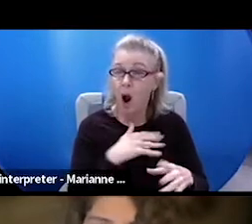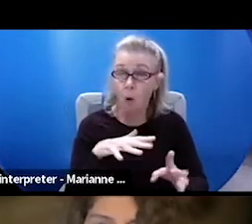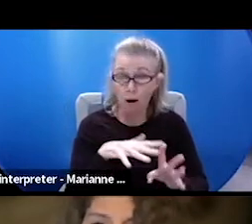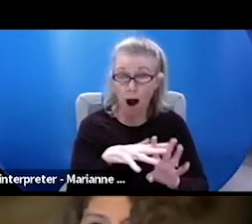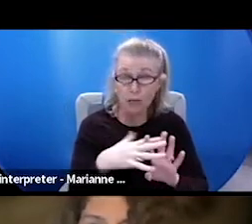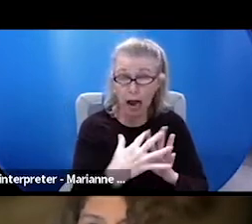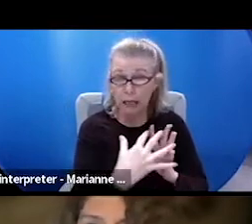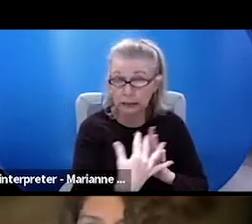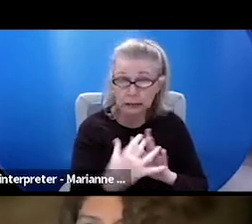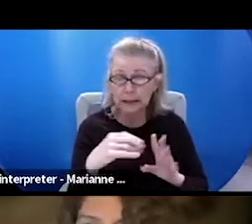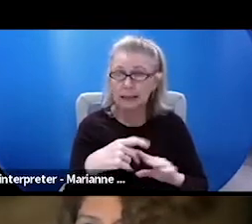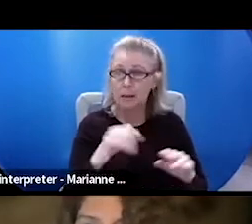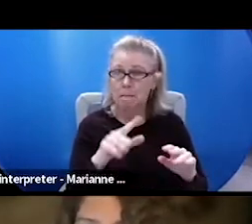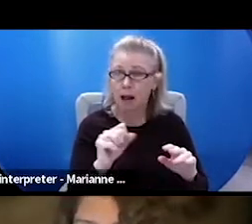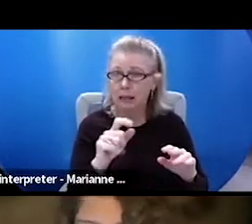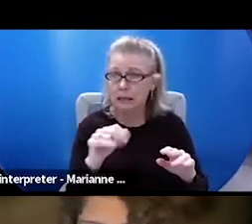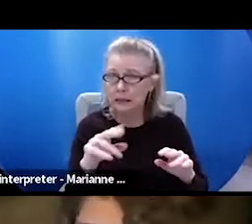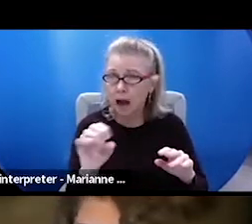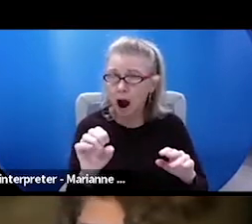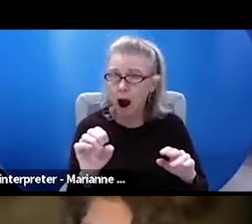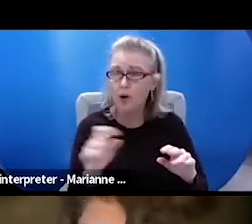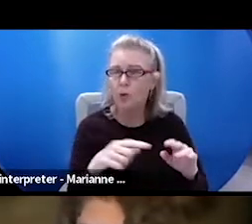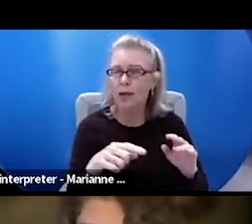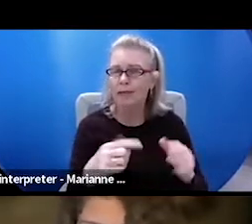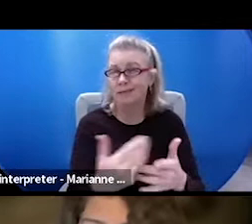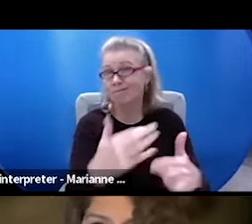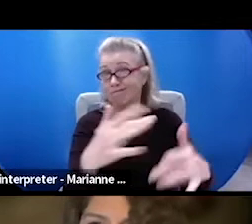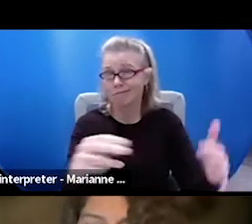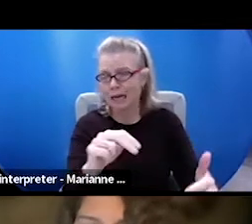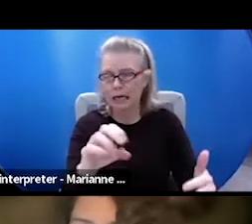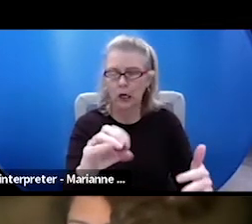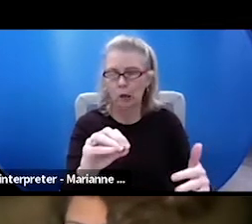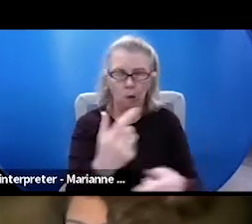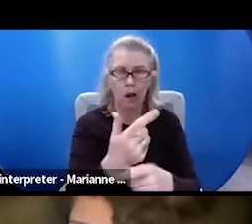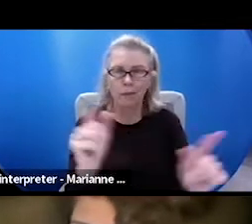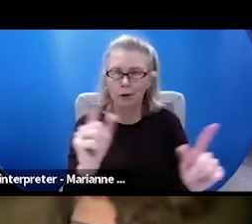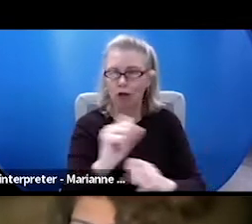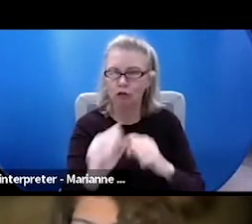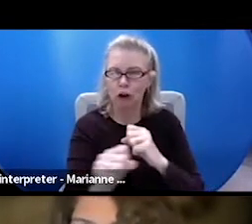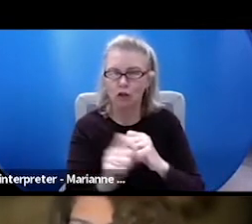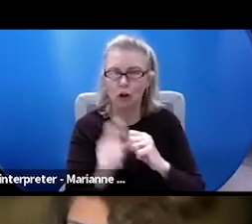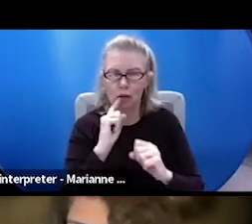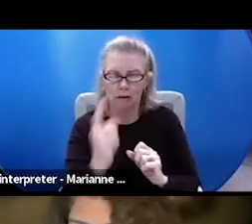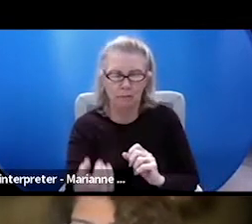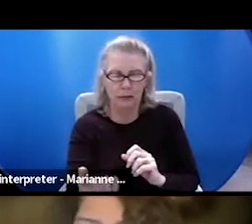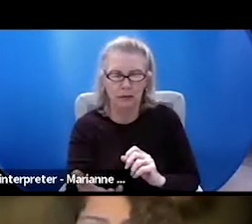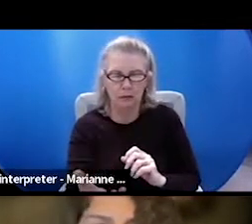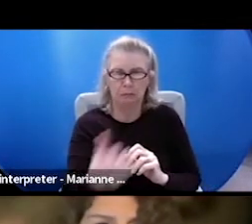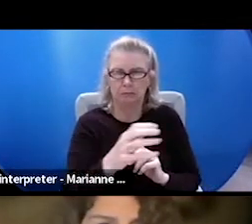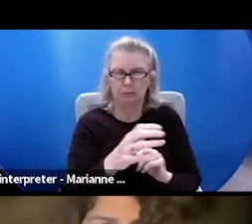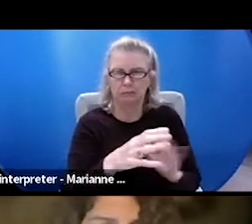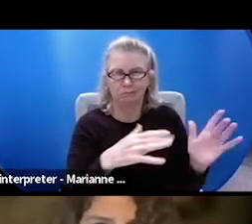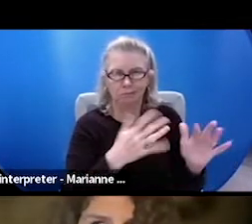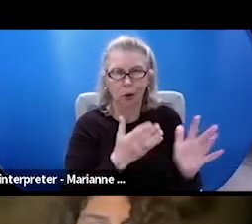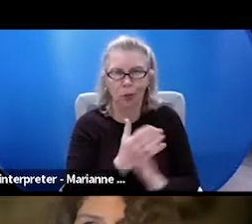Palestine, where, you know, these neoliberal structures which have been imposed post-Oslo, in which